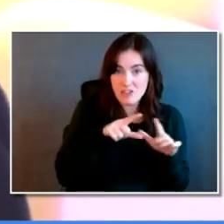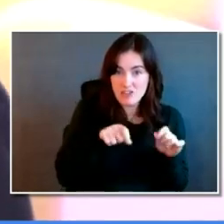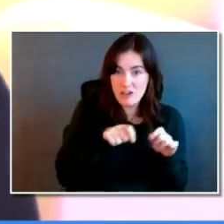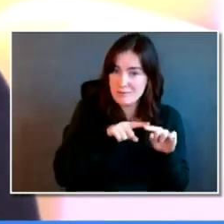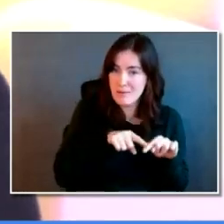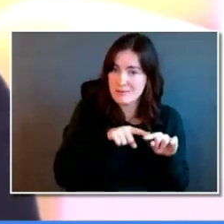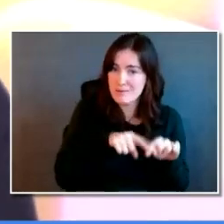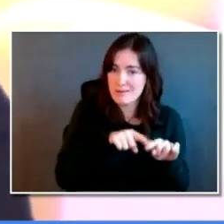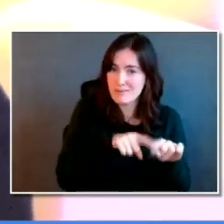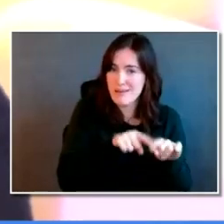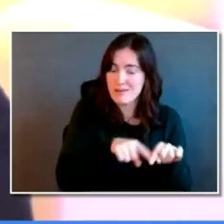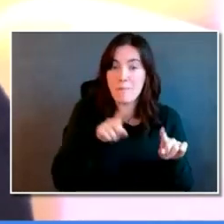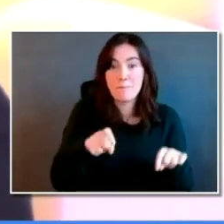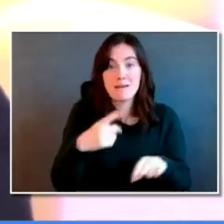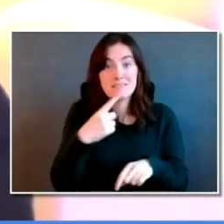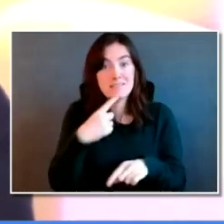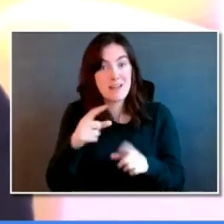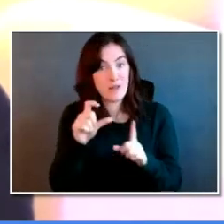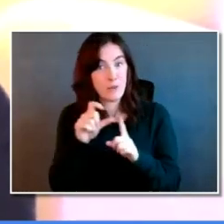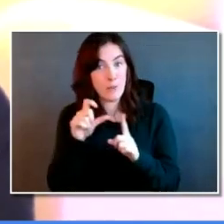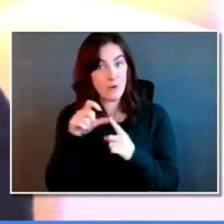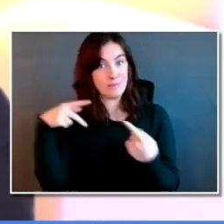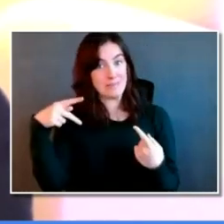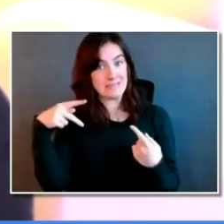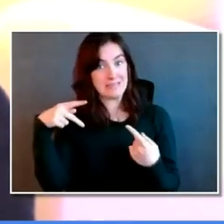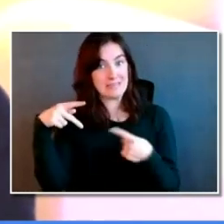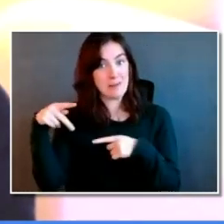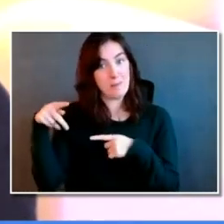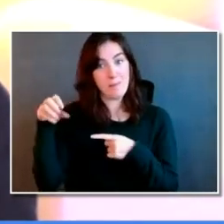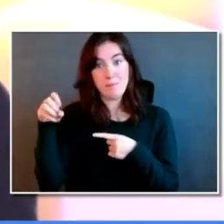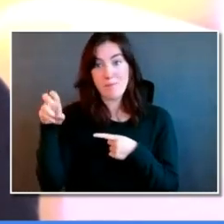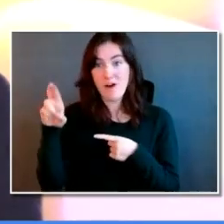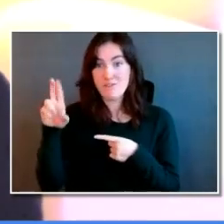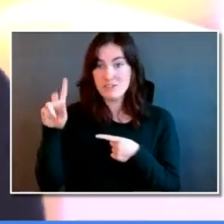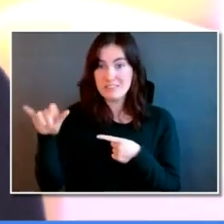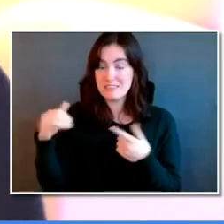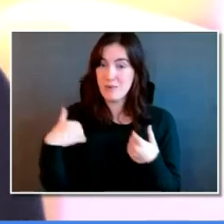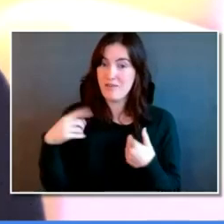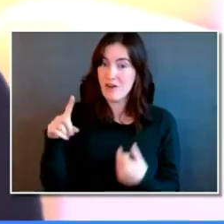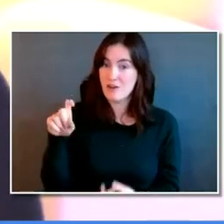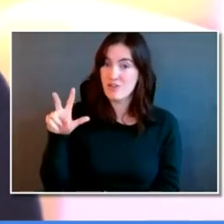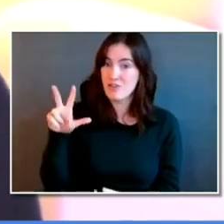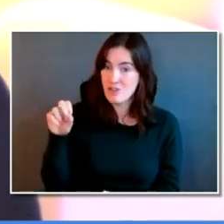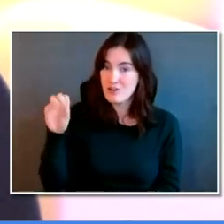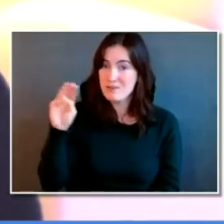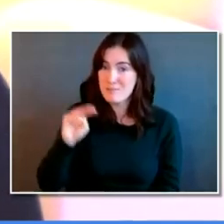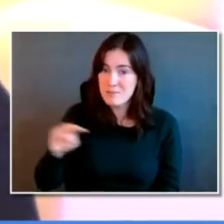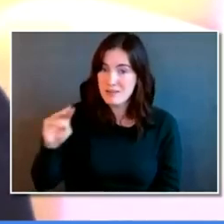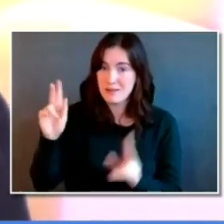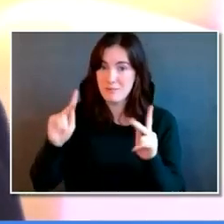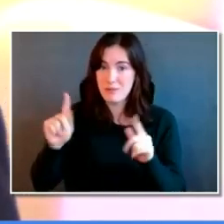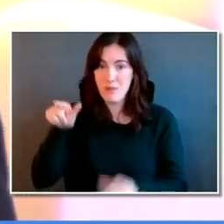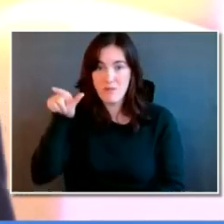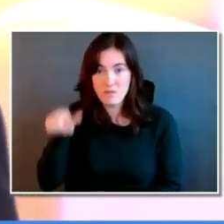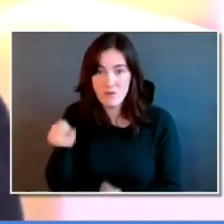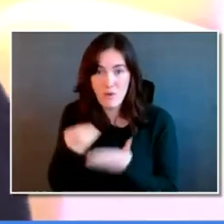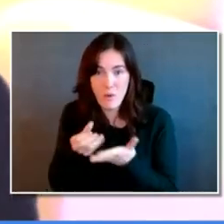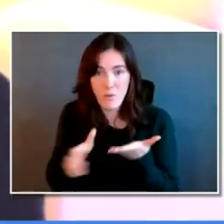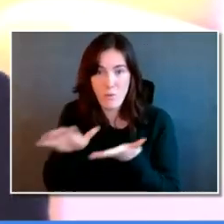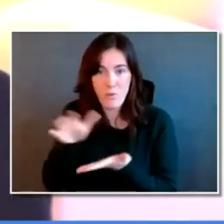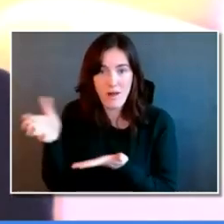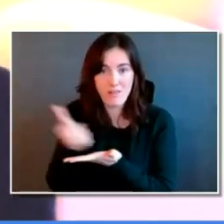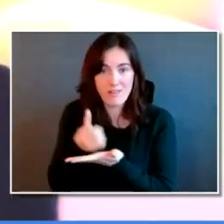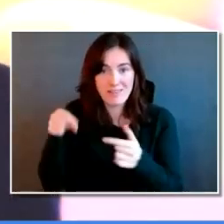this deeply rich country, we have 130 million people of low wealth in this country. People who are struggling to make